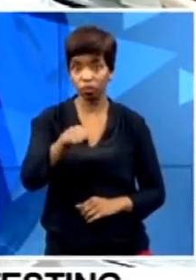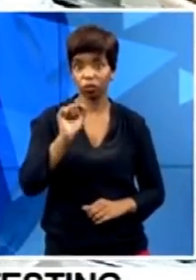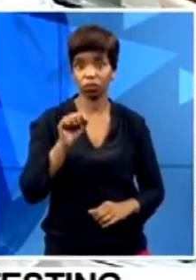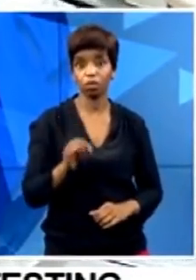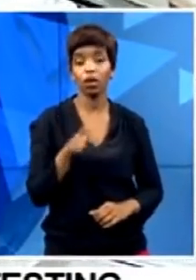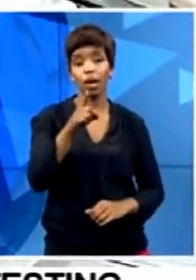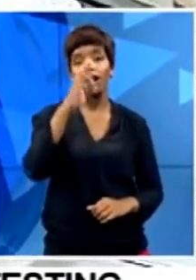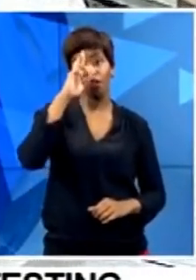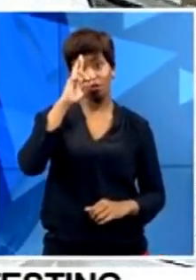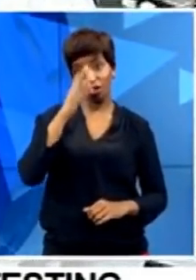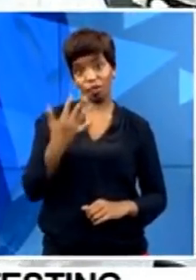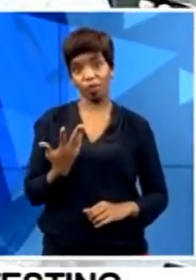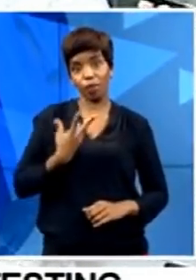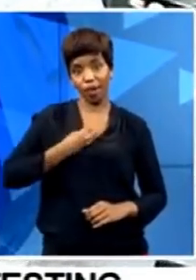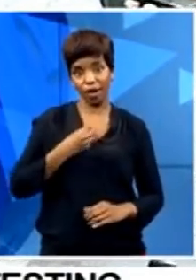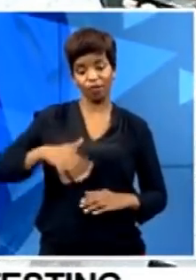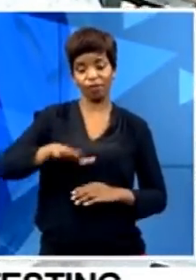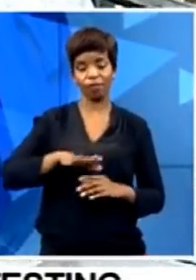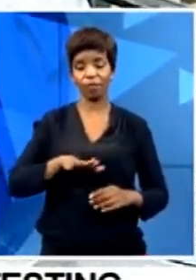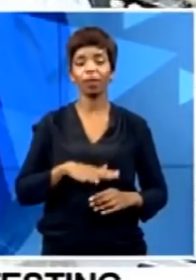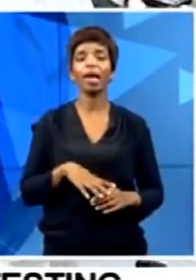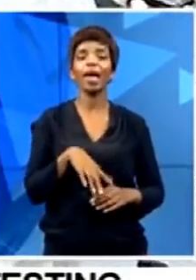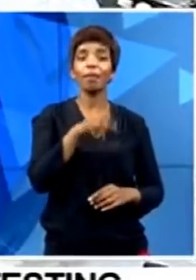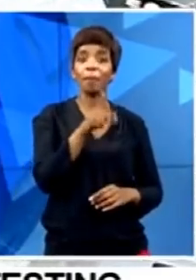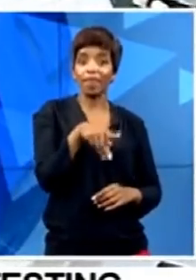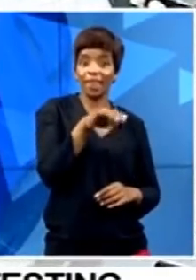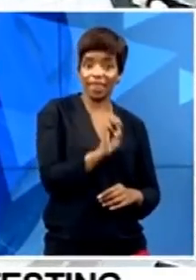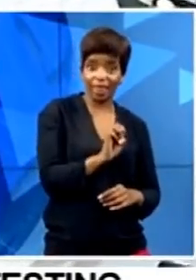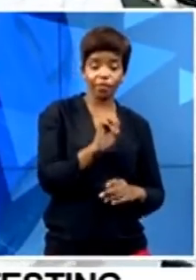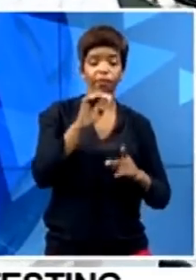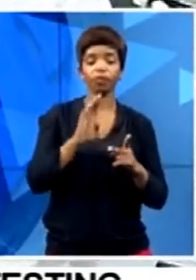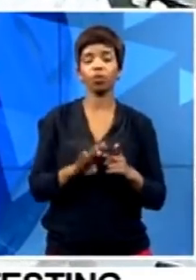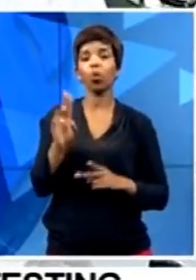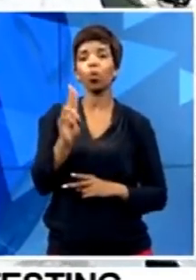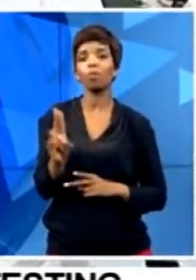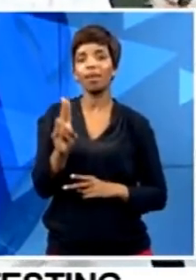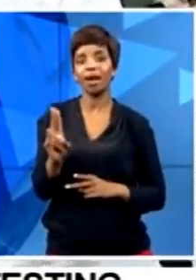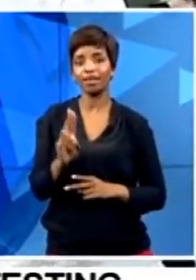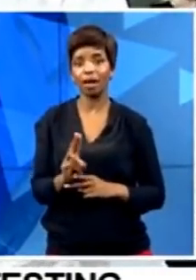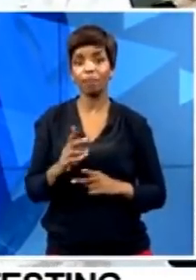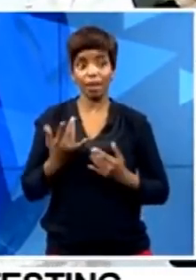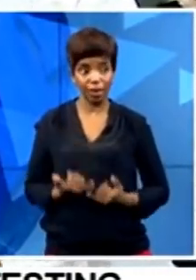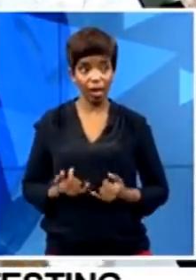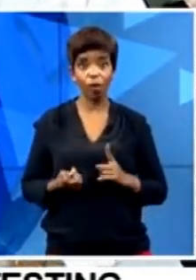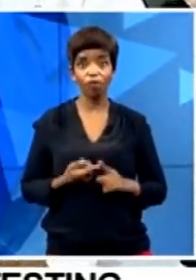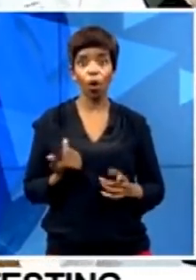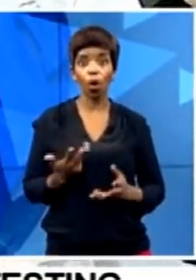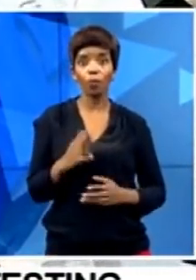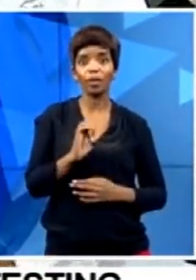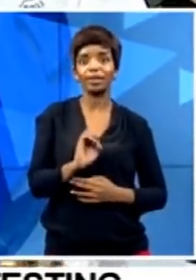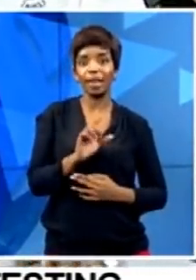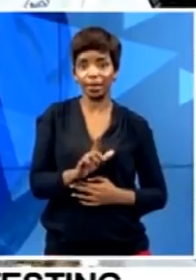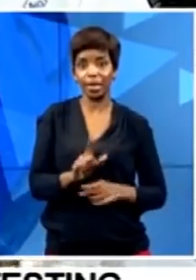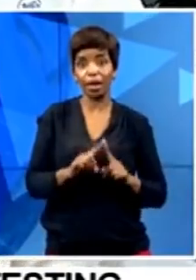one, that have been identified. For now, we're going for the East London one, but the Mthatha one is also being made ready. At any time that the outbreak goes that